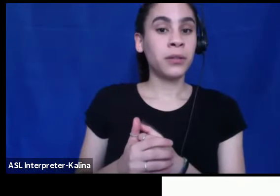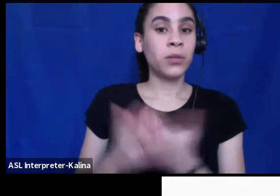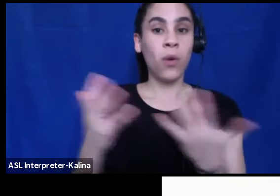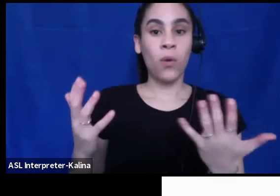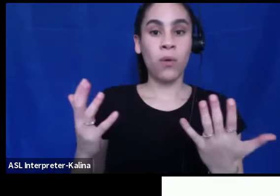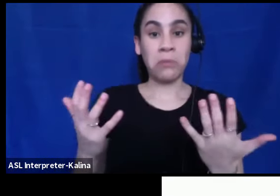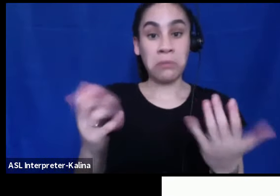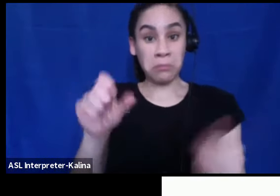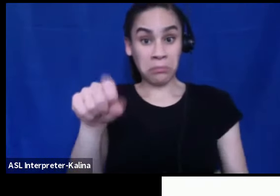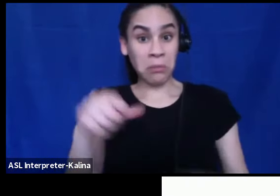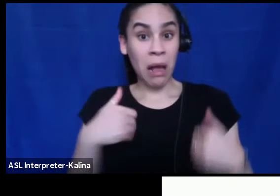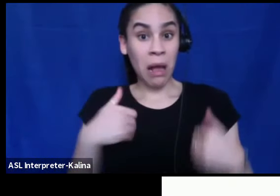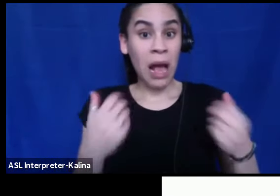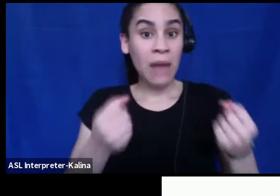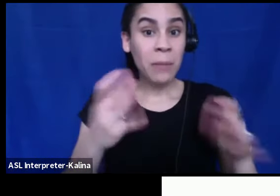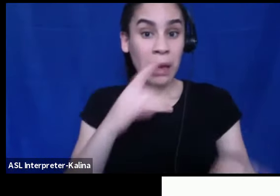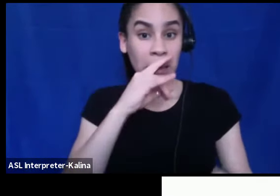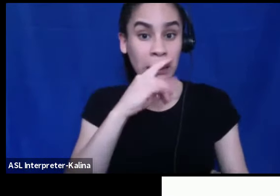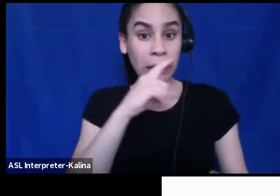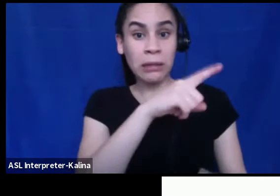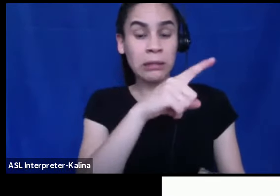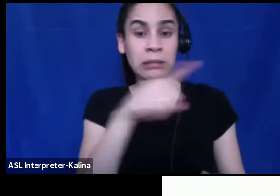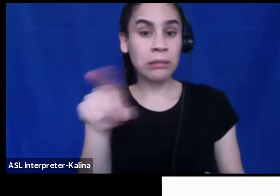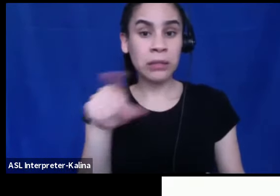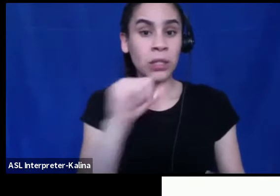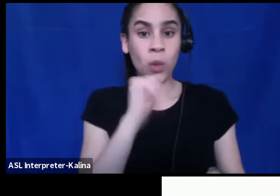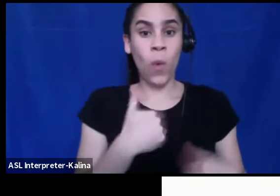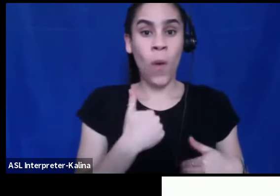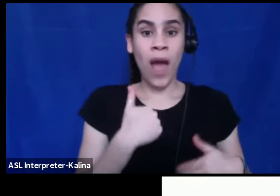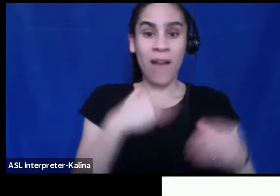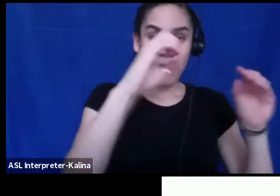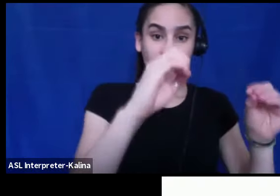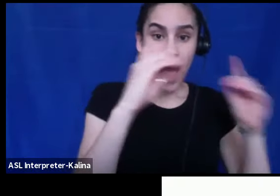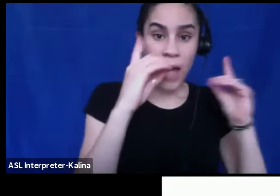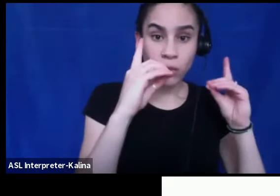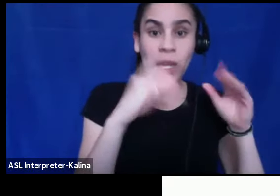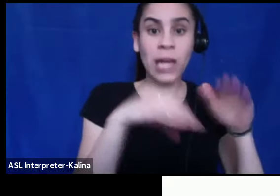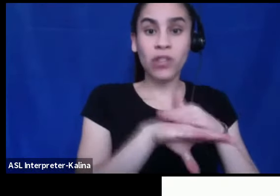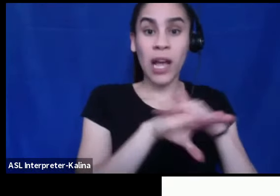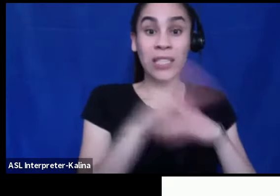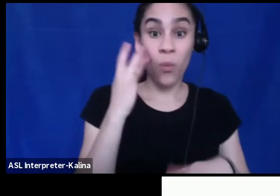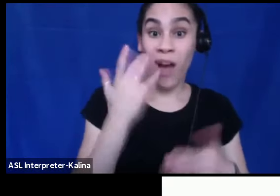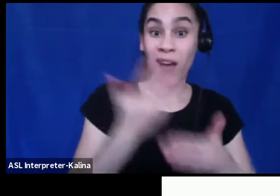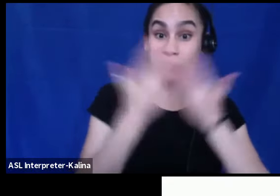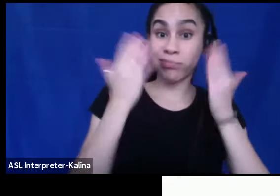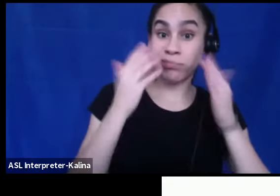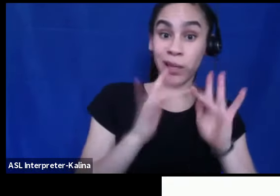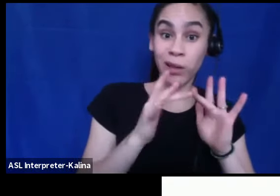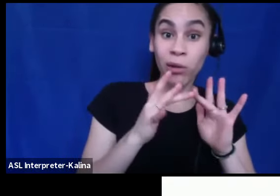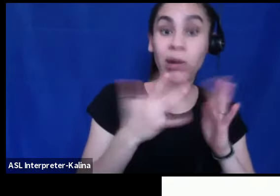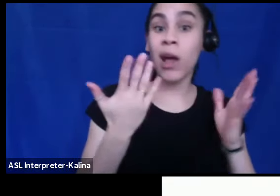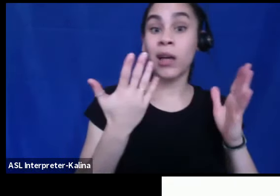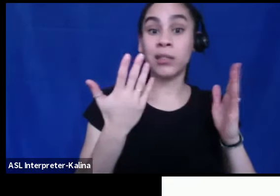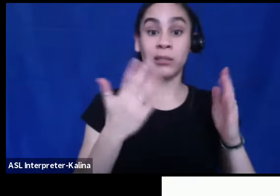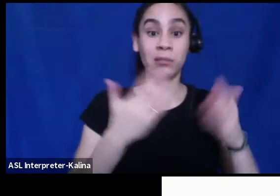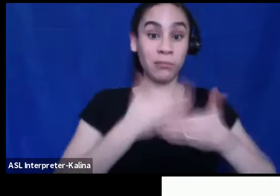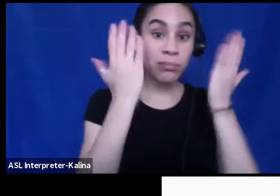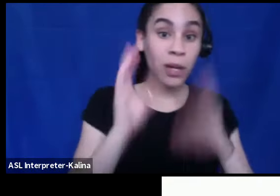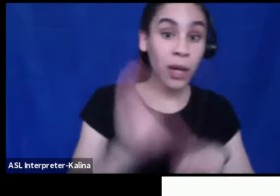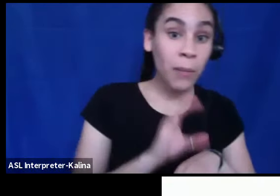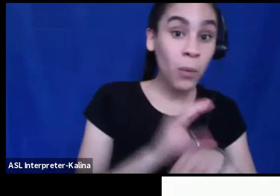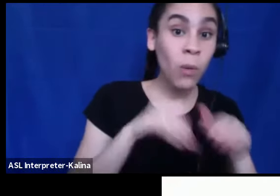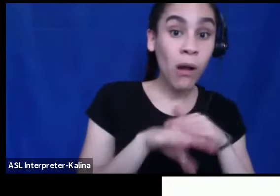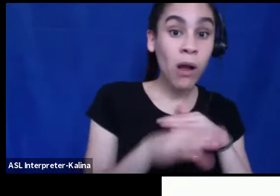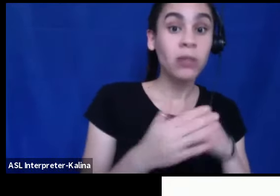there are many kids who don't have access to an education right now because they don't have access to internet, they don't have access to computers. But imagine someone with